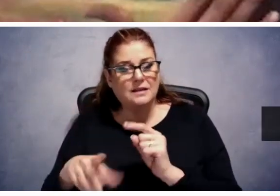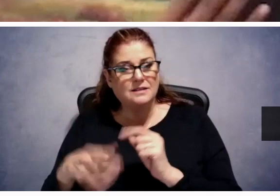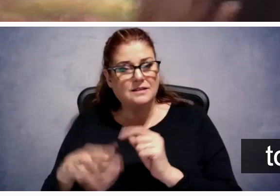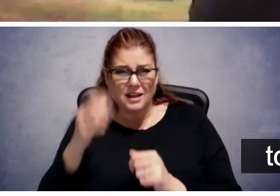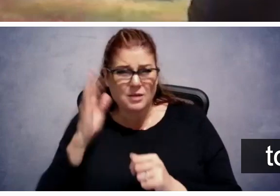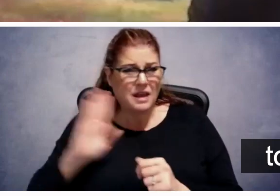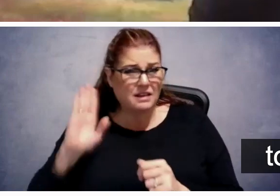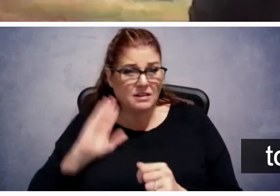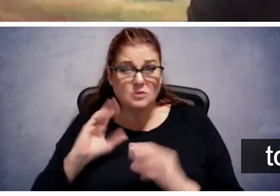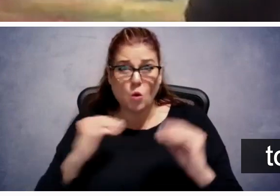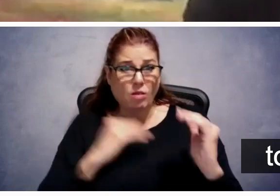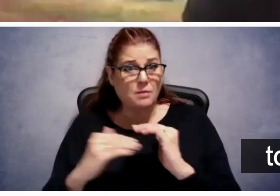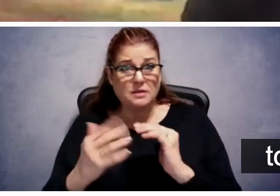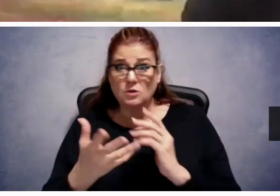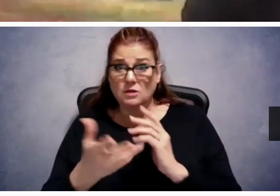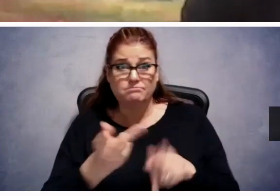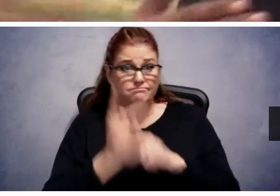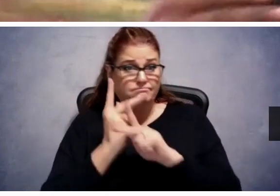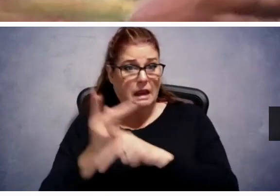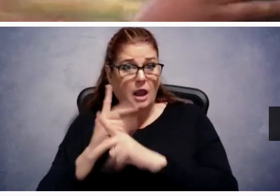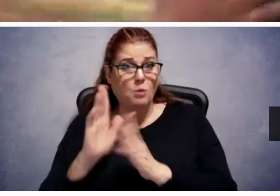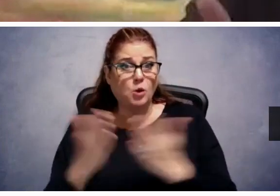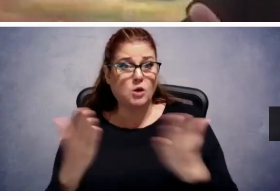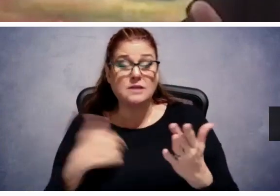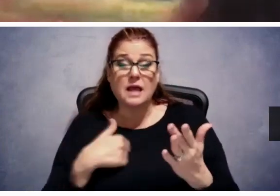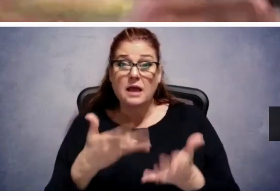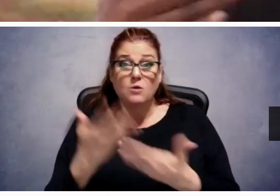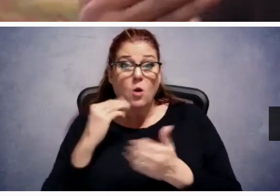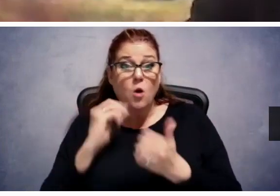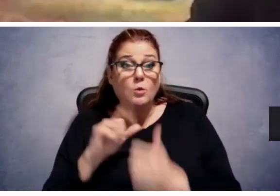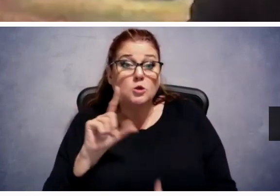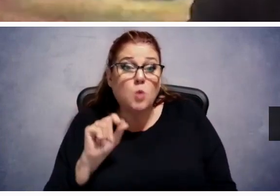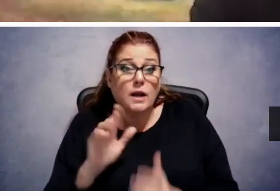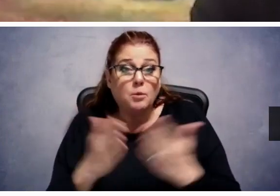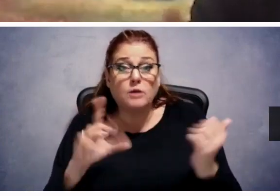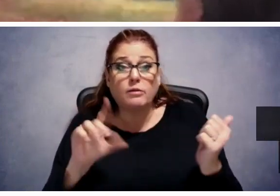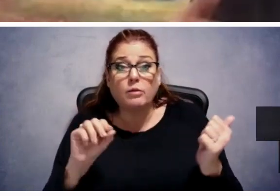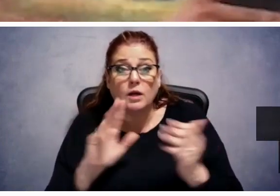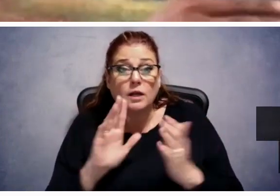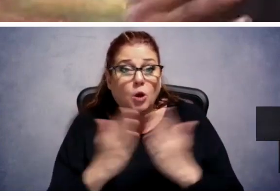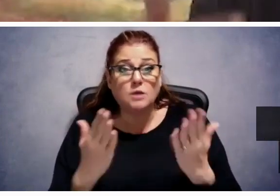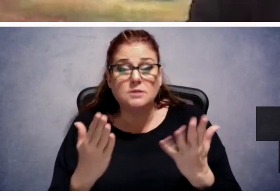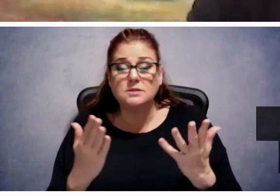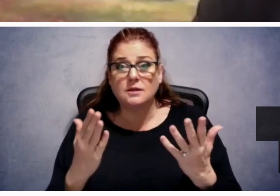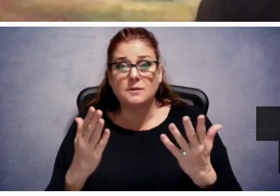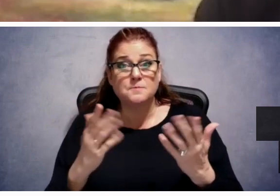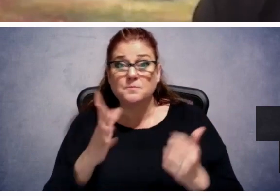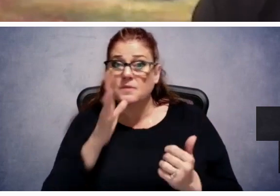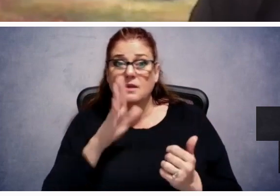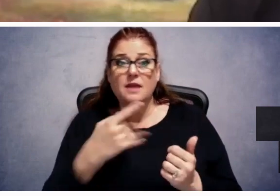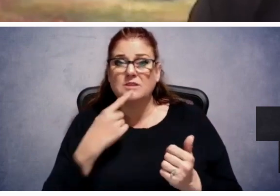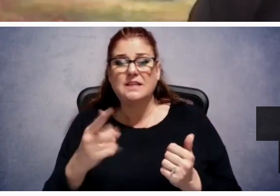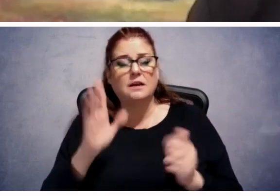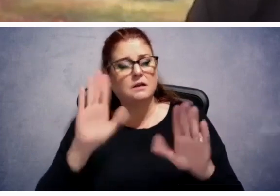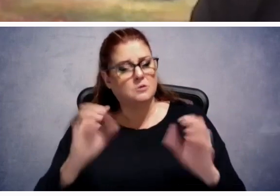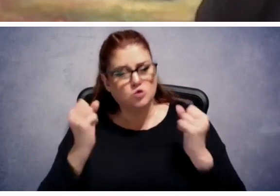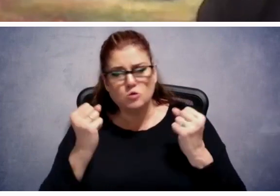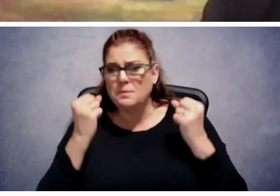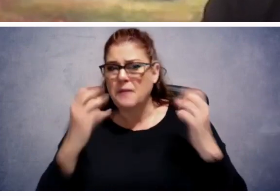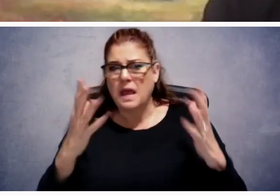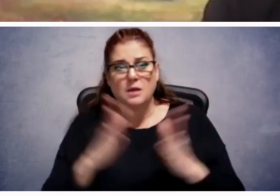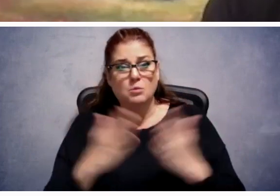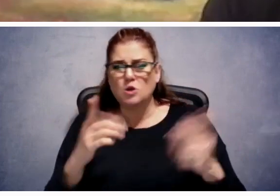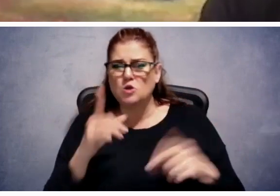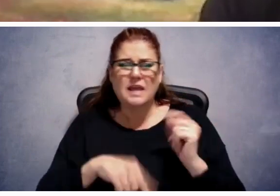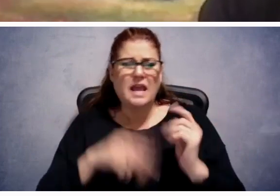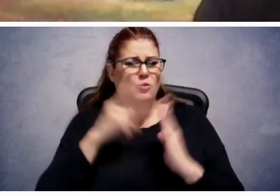was no limit. You could take out books, So I could go home with 20 books, 30 books. And my mother never said, that's too many books. You